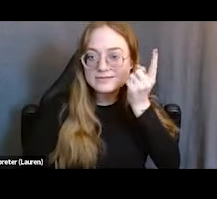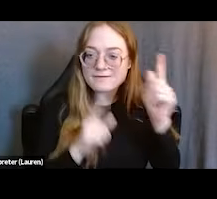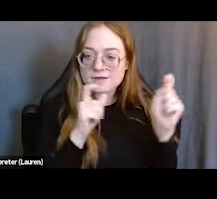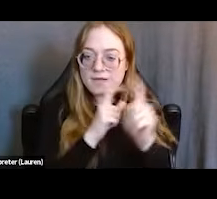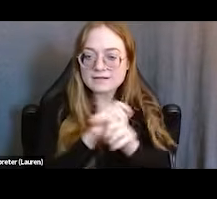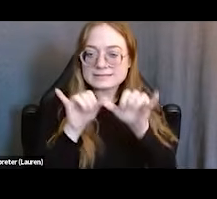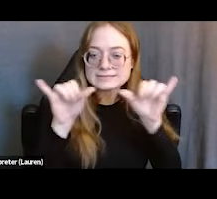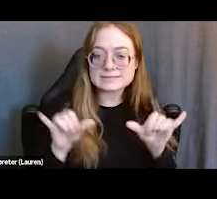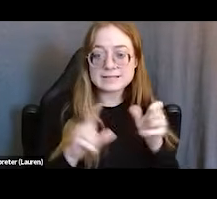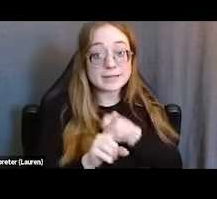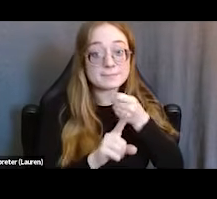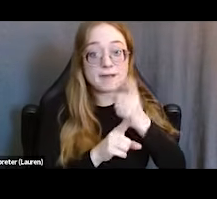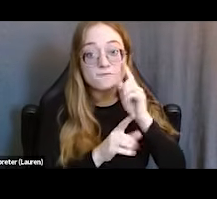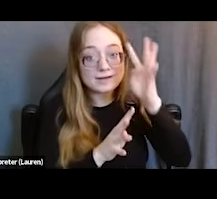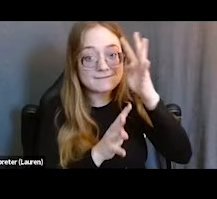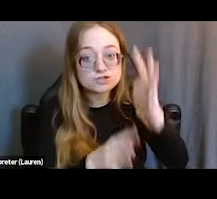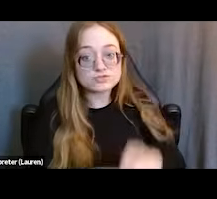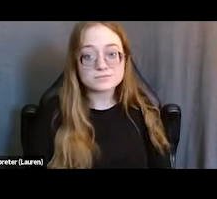of innovation.